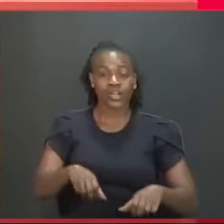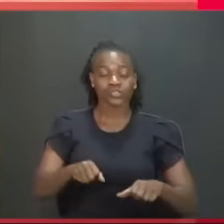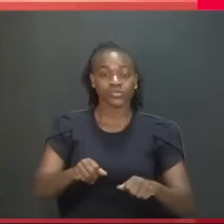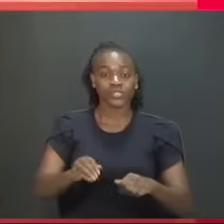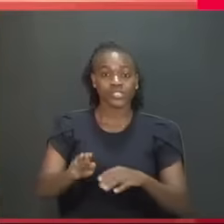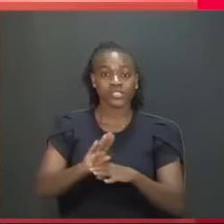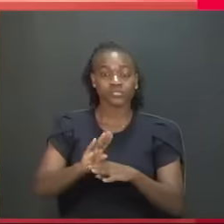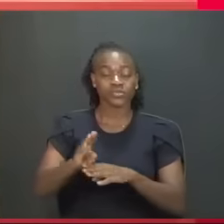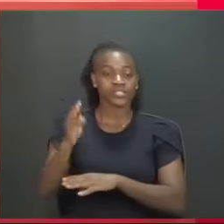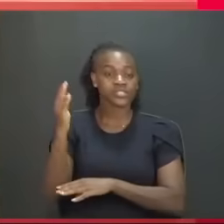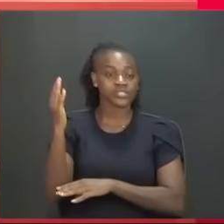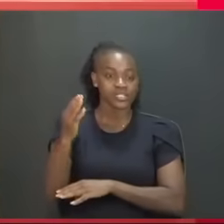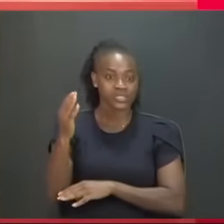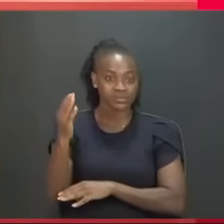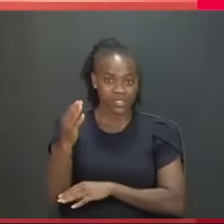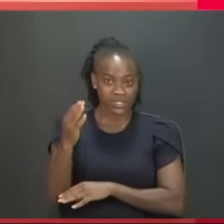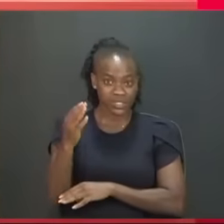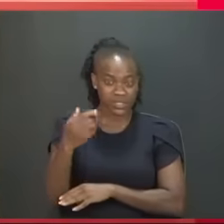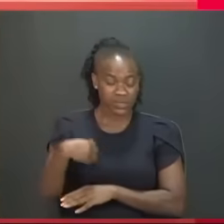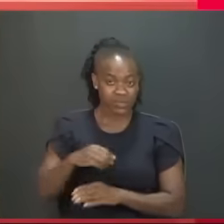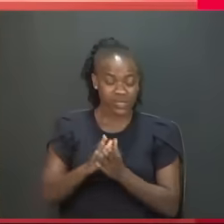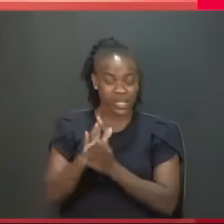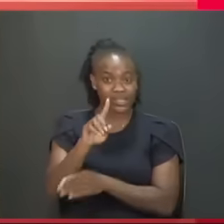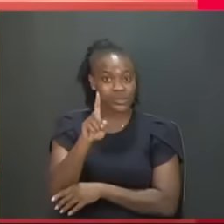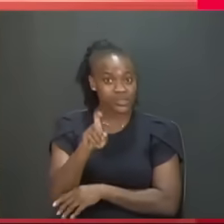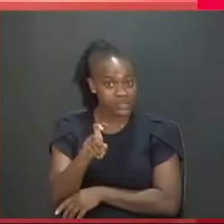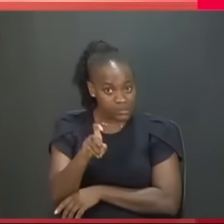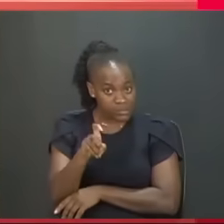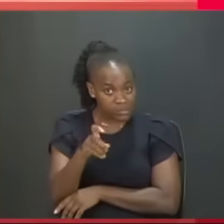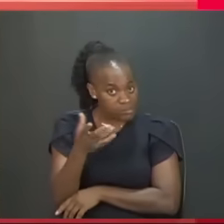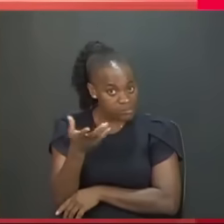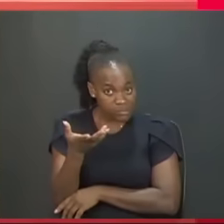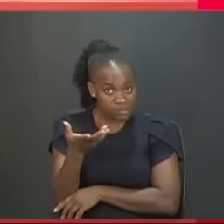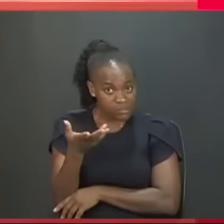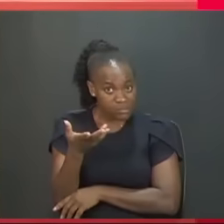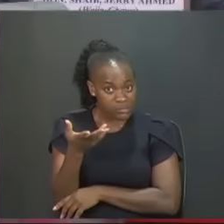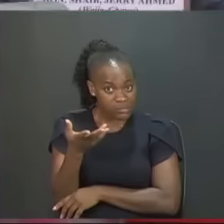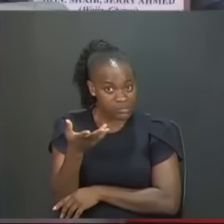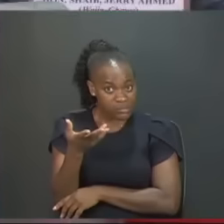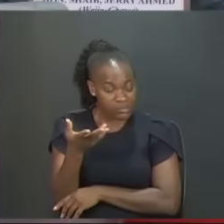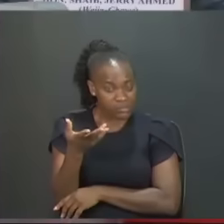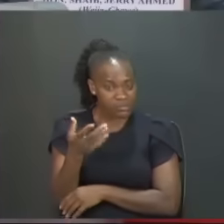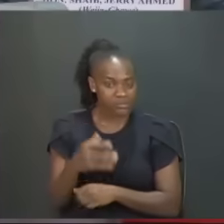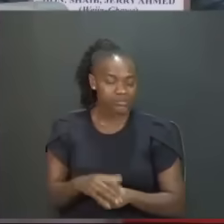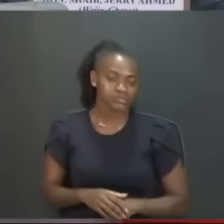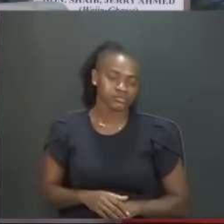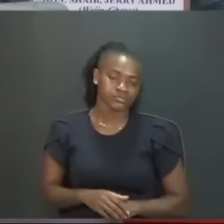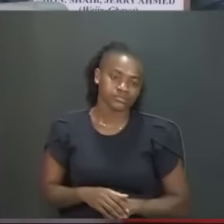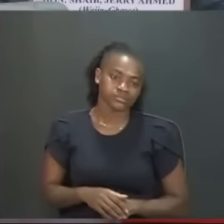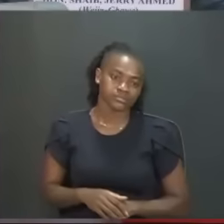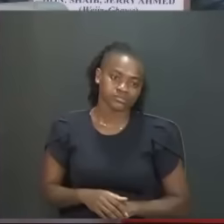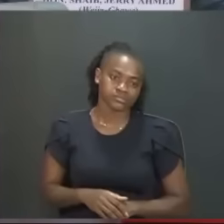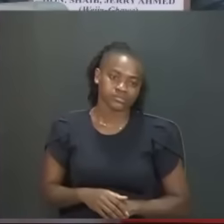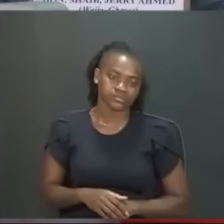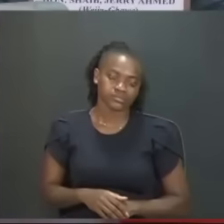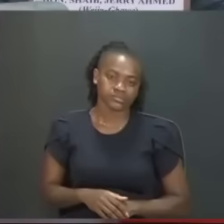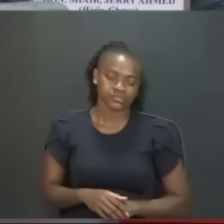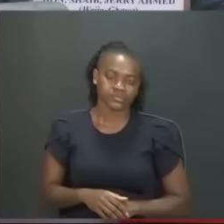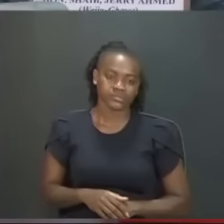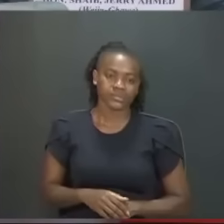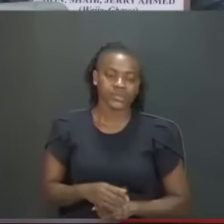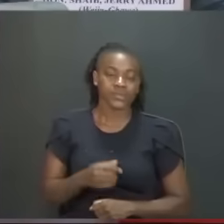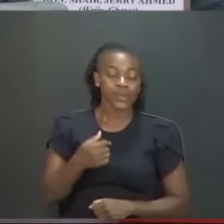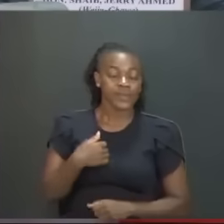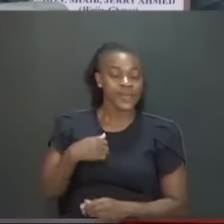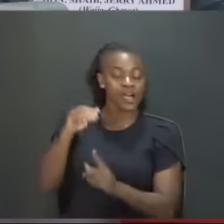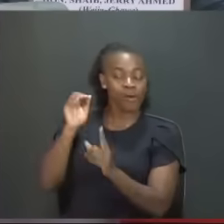statement, do we put a question? Mr. Speaker, I am drawing his attention that, Mr.